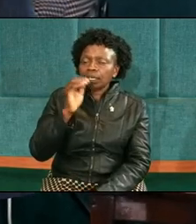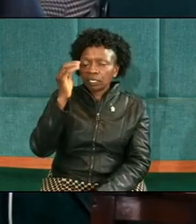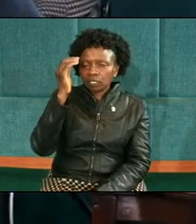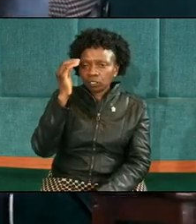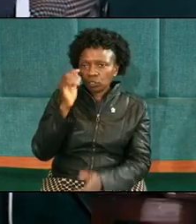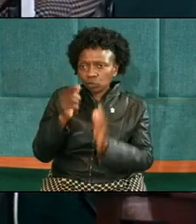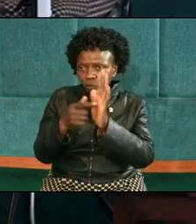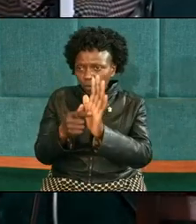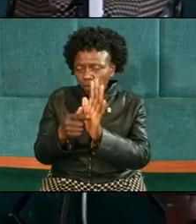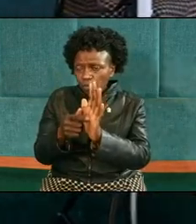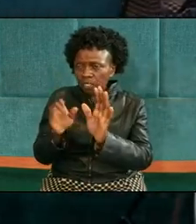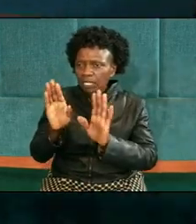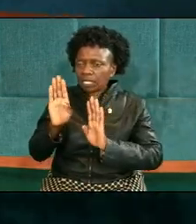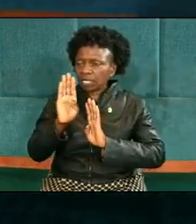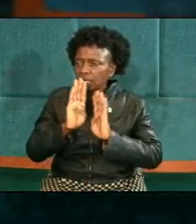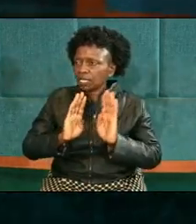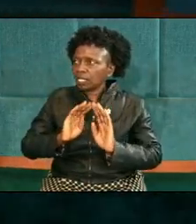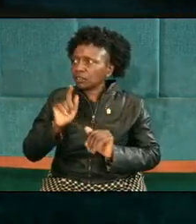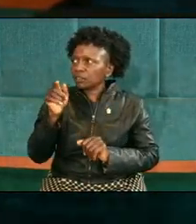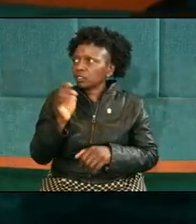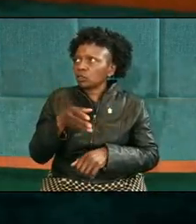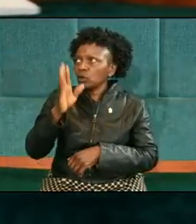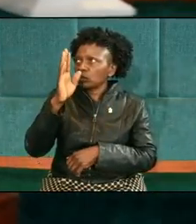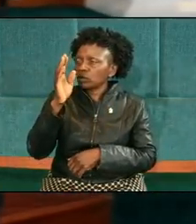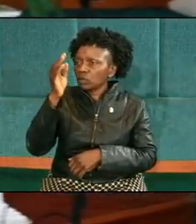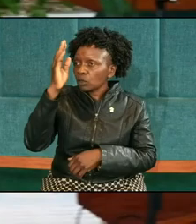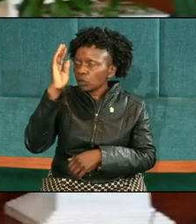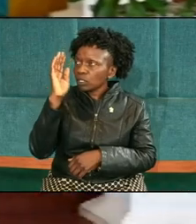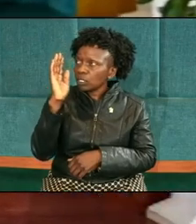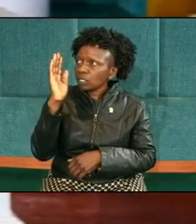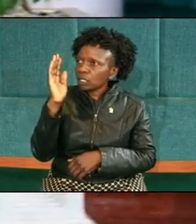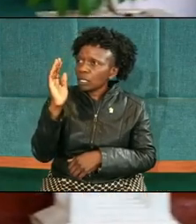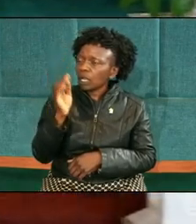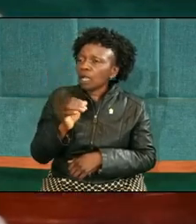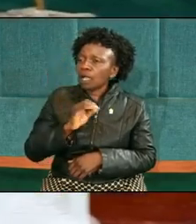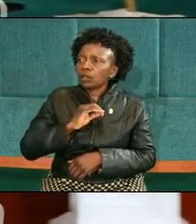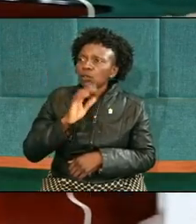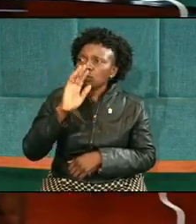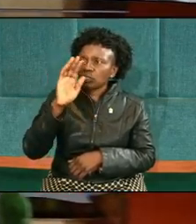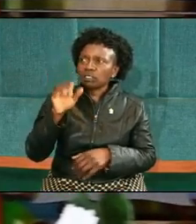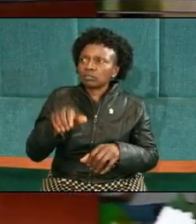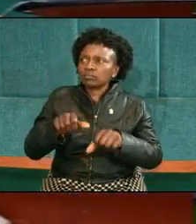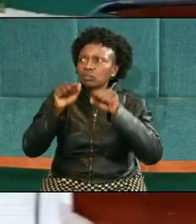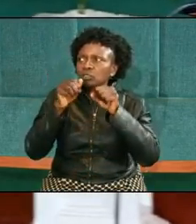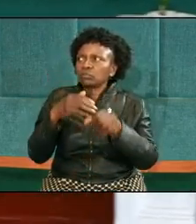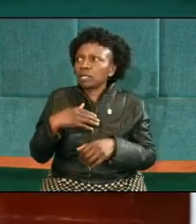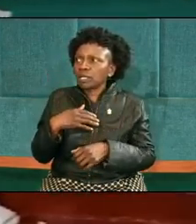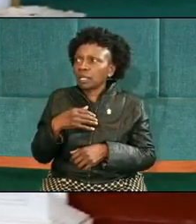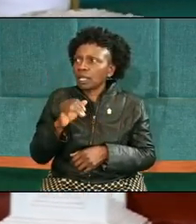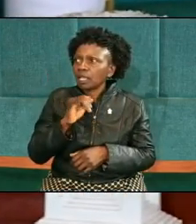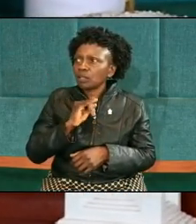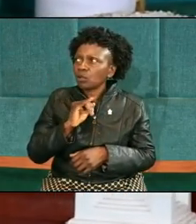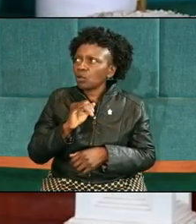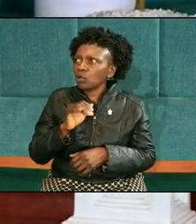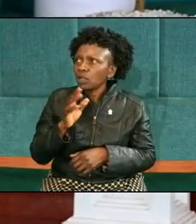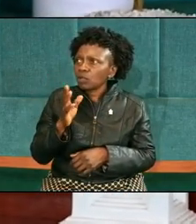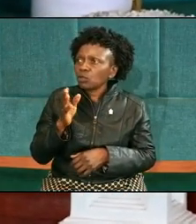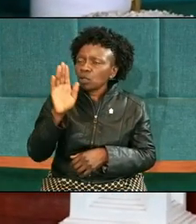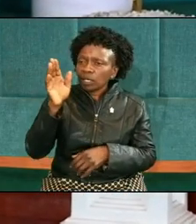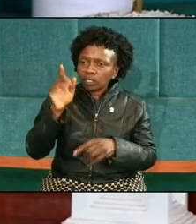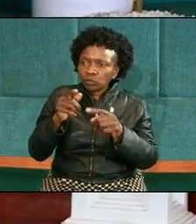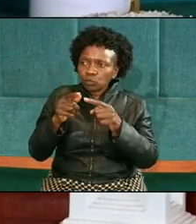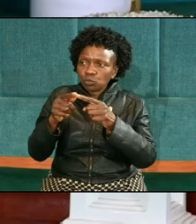know the characteristics of this God. God, you are my boss, and I work with you long enough, and I know how you stay. You're too